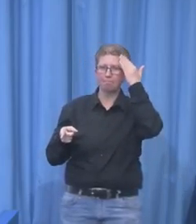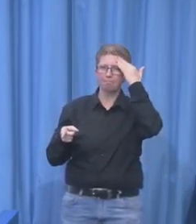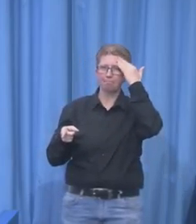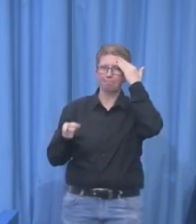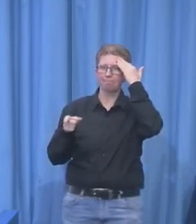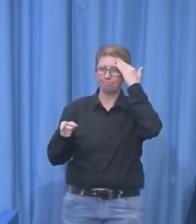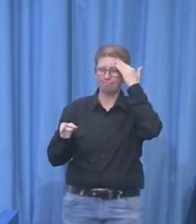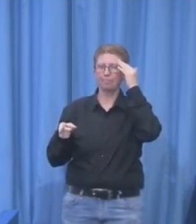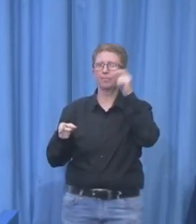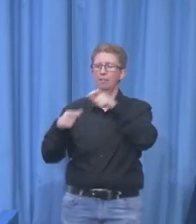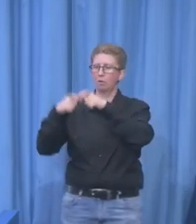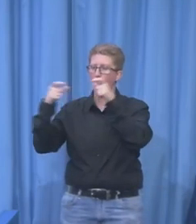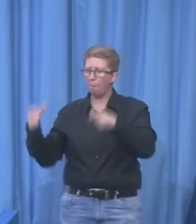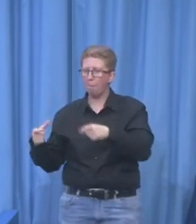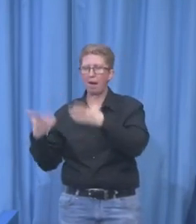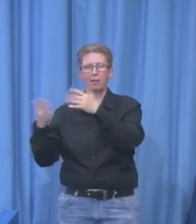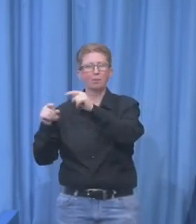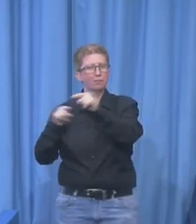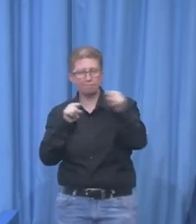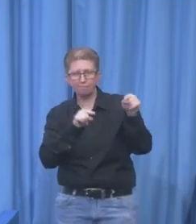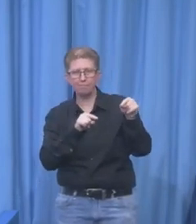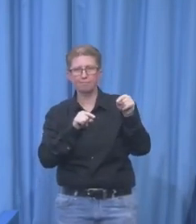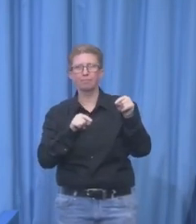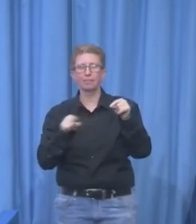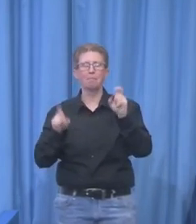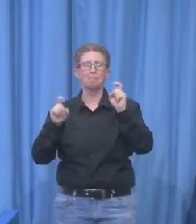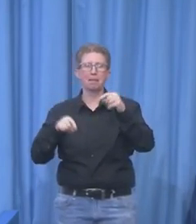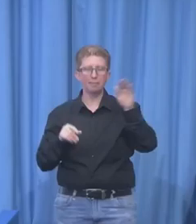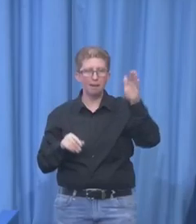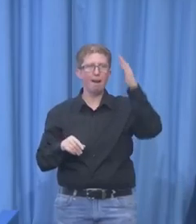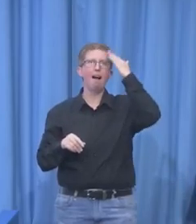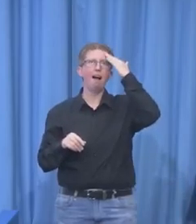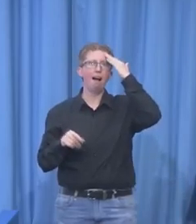the meeting between them. I think this will do